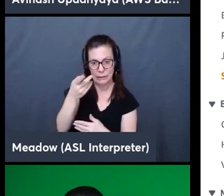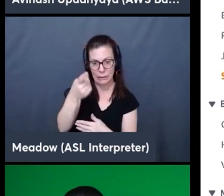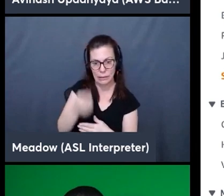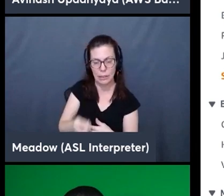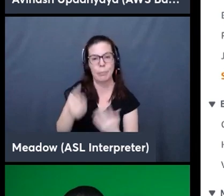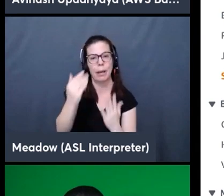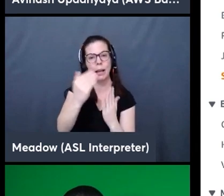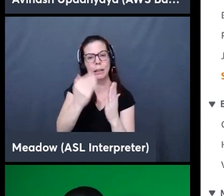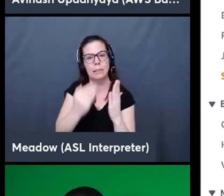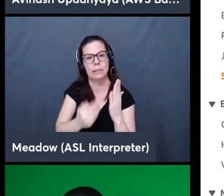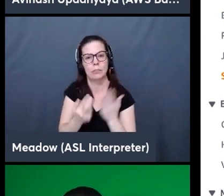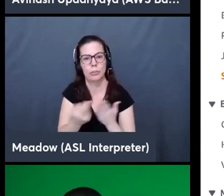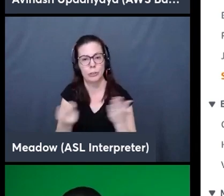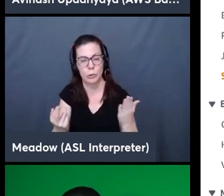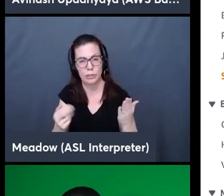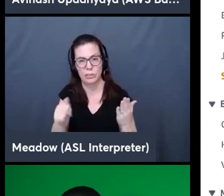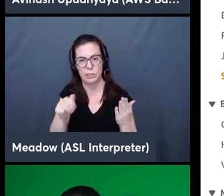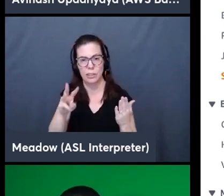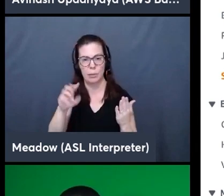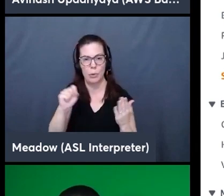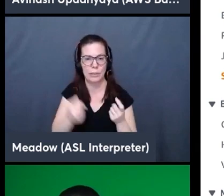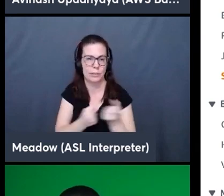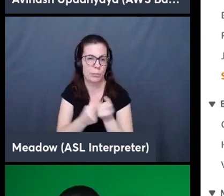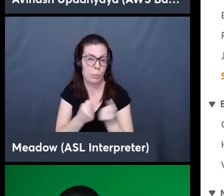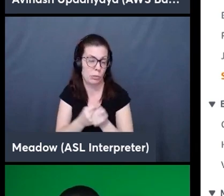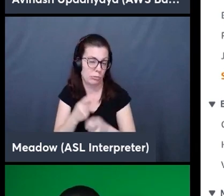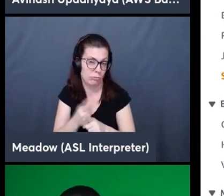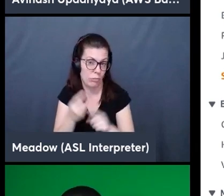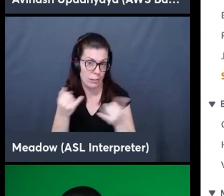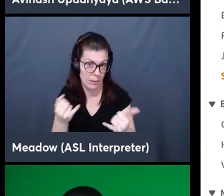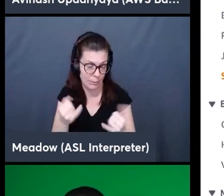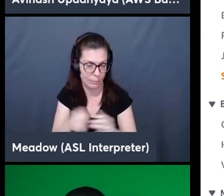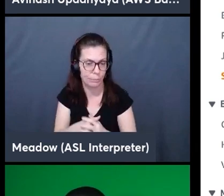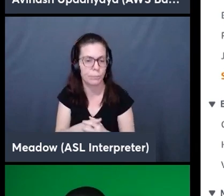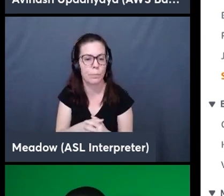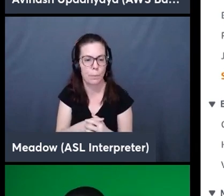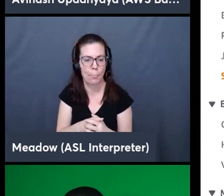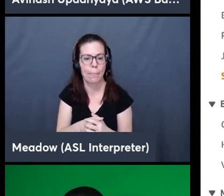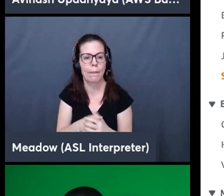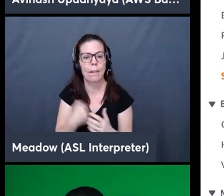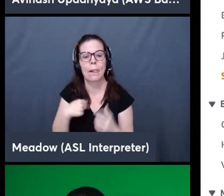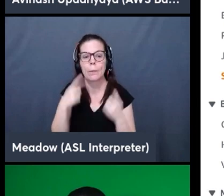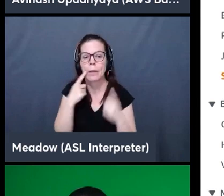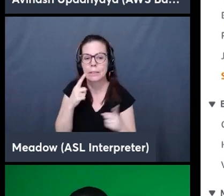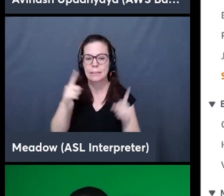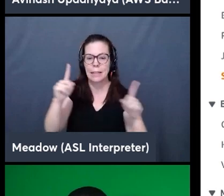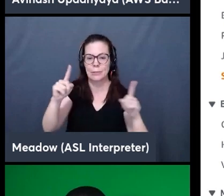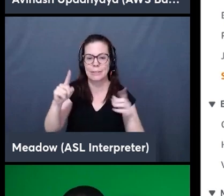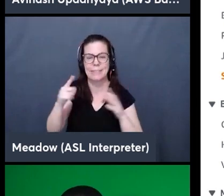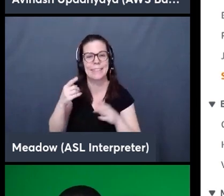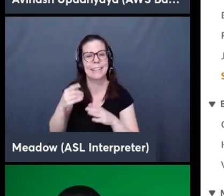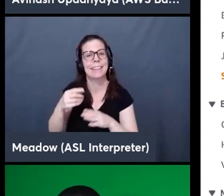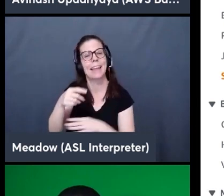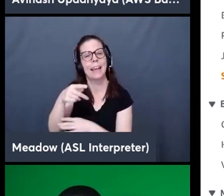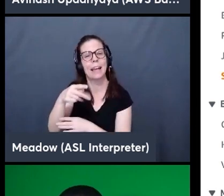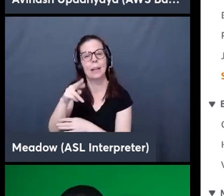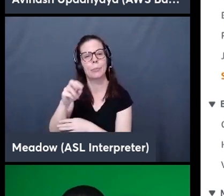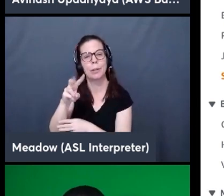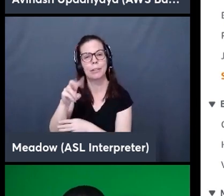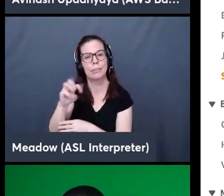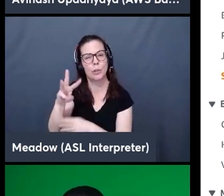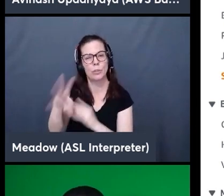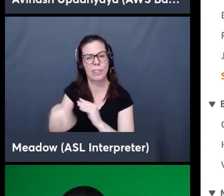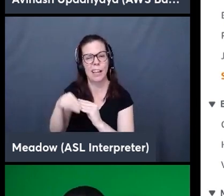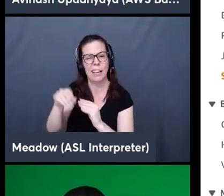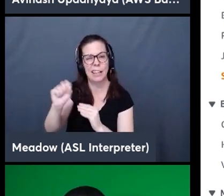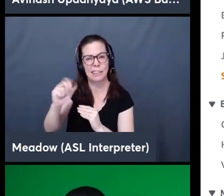of resources that AWS Backup supports right now. We are announcing a preview to the addition of S3, and